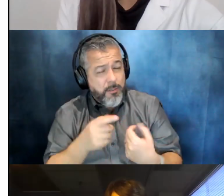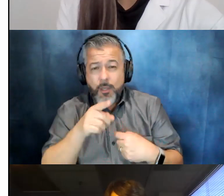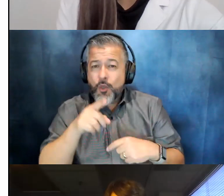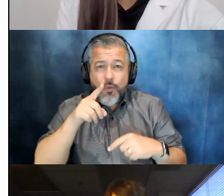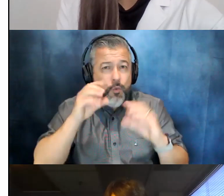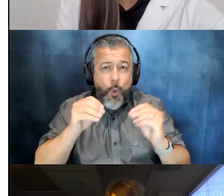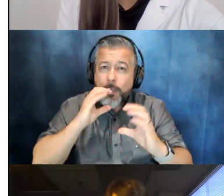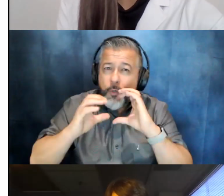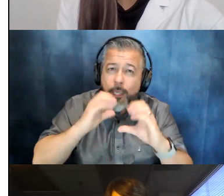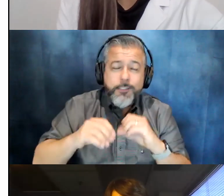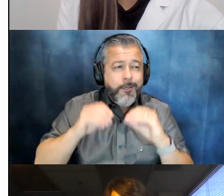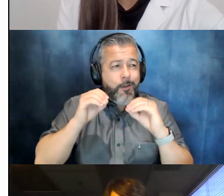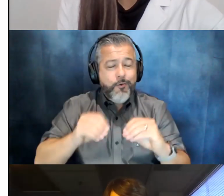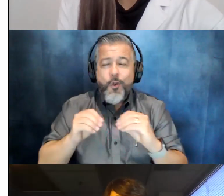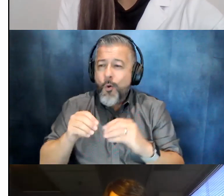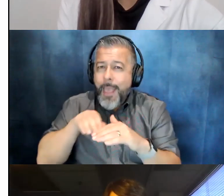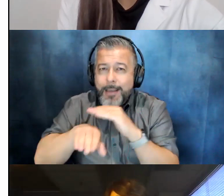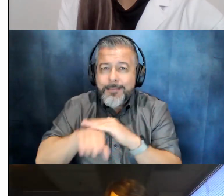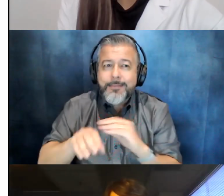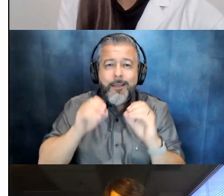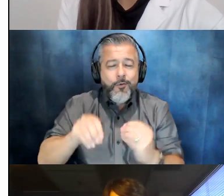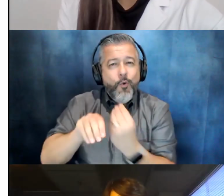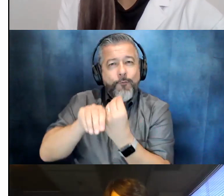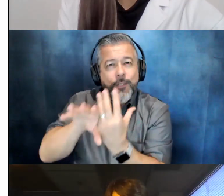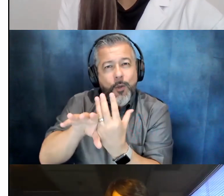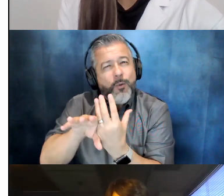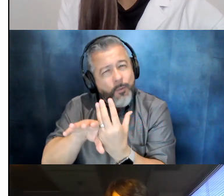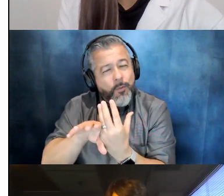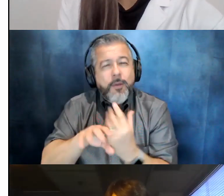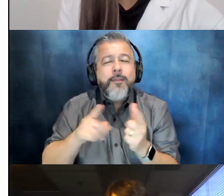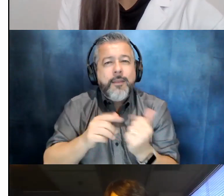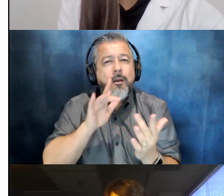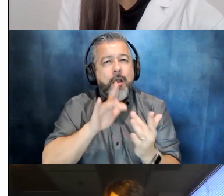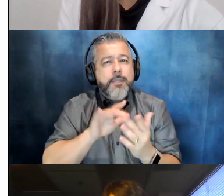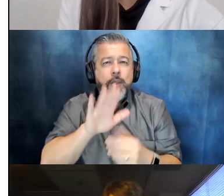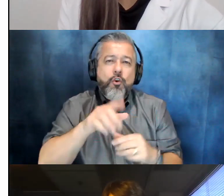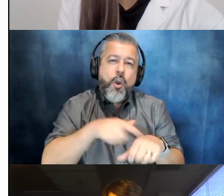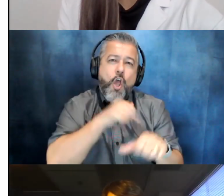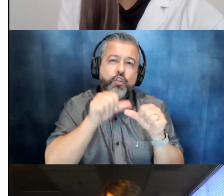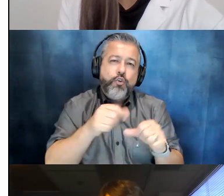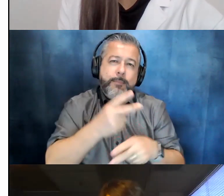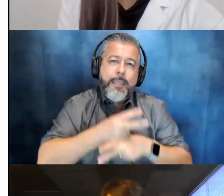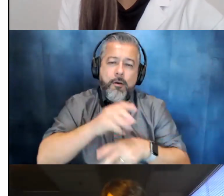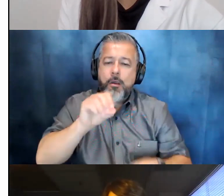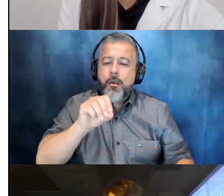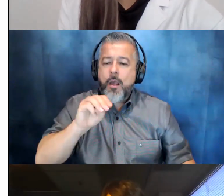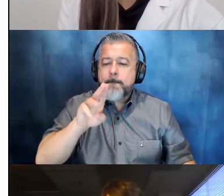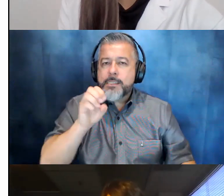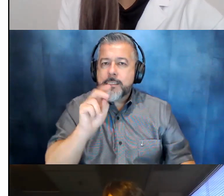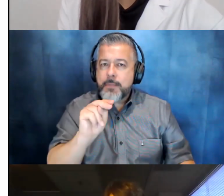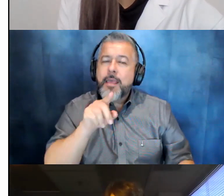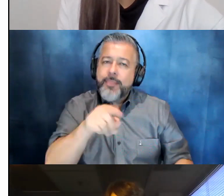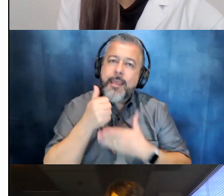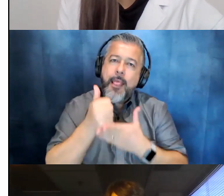video chat or in-person visits where available, reach out to your long-term care ombudsman office. They can assist with that. And in California, we are